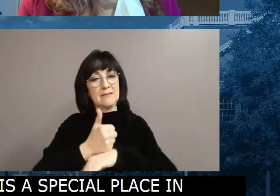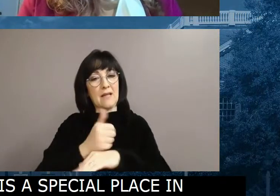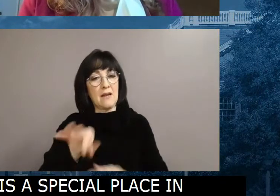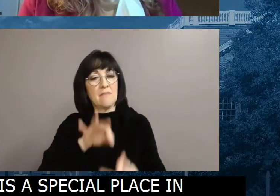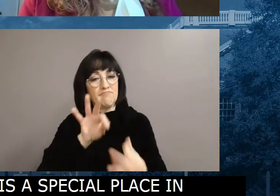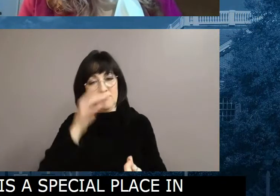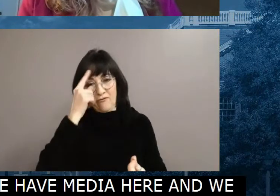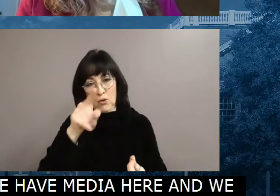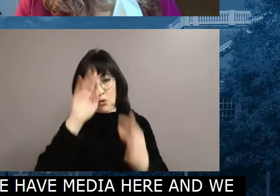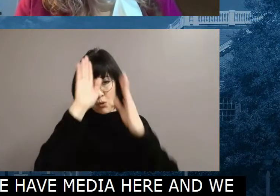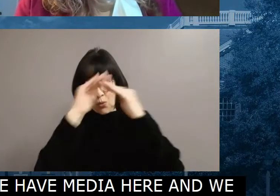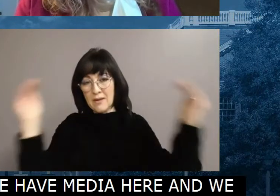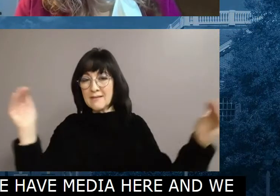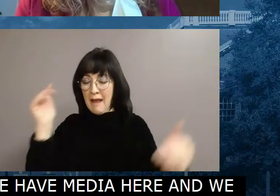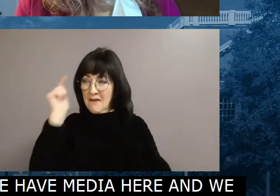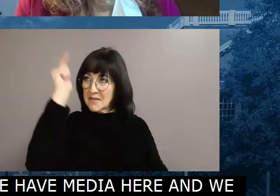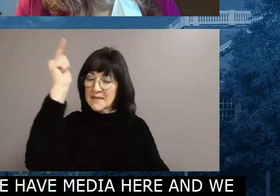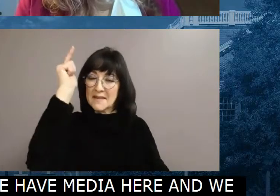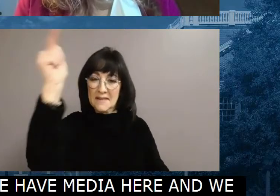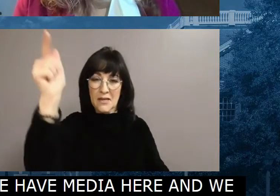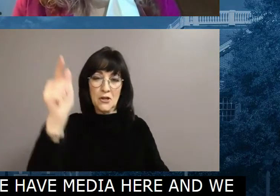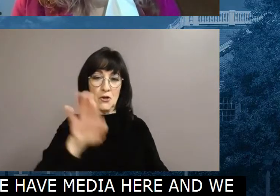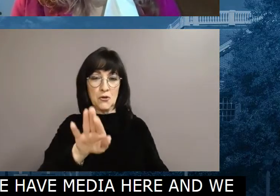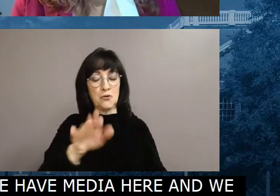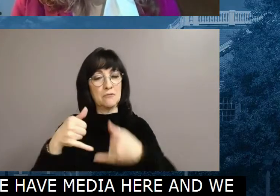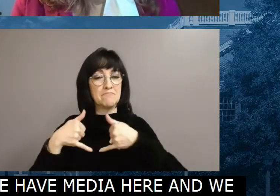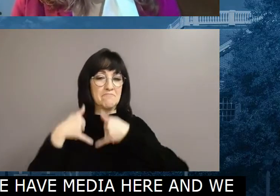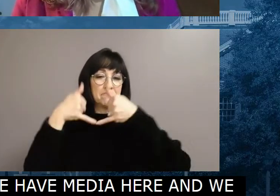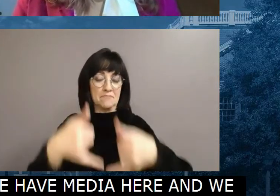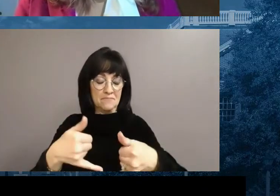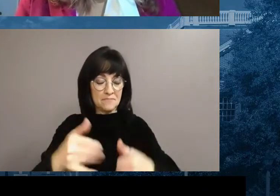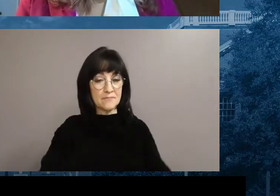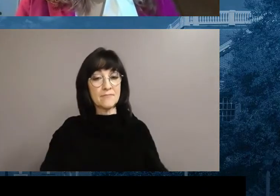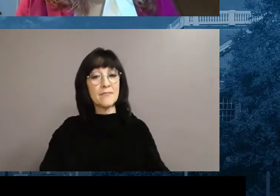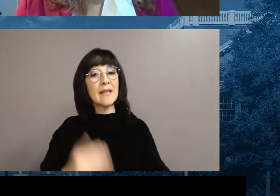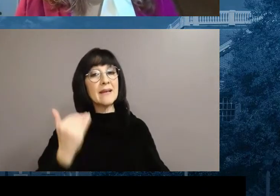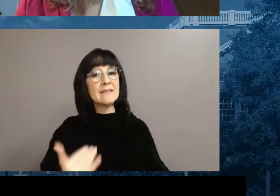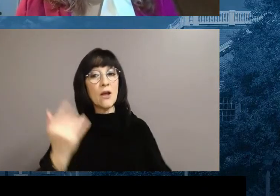All right, first we'll go to Amy Cherry with WDEL.